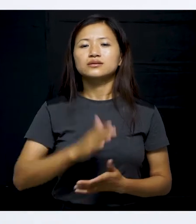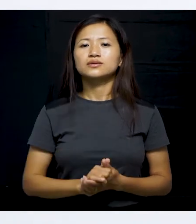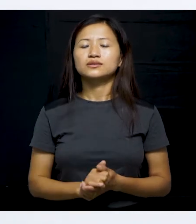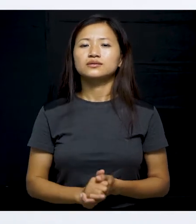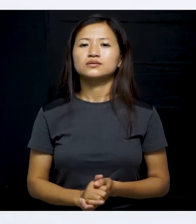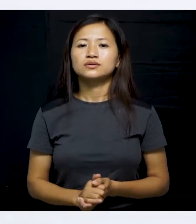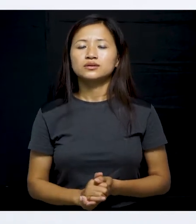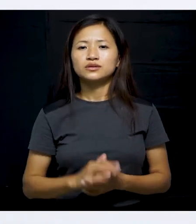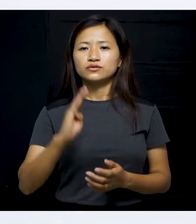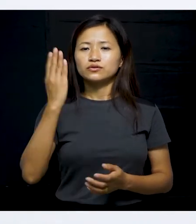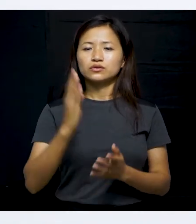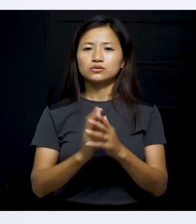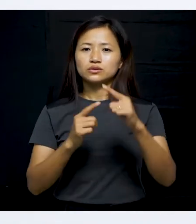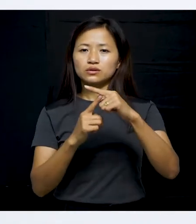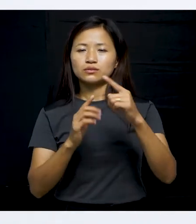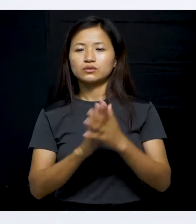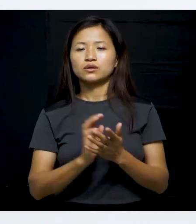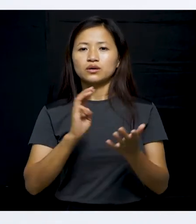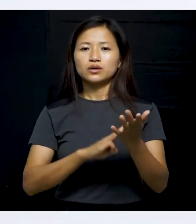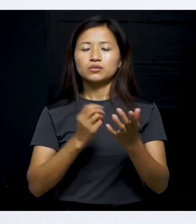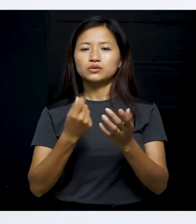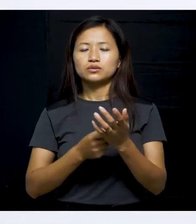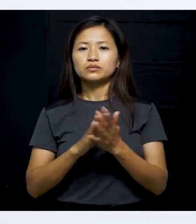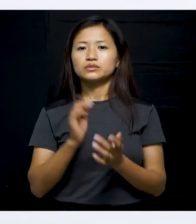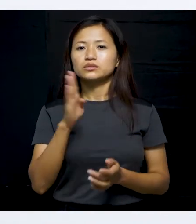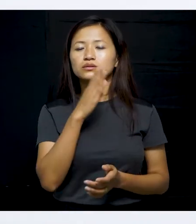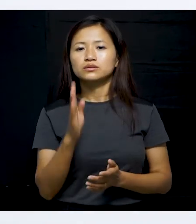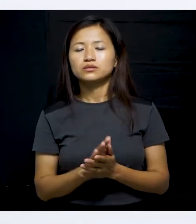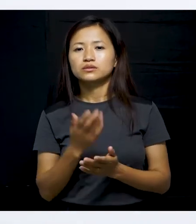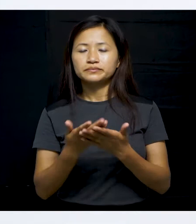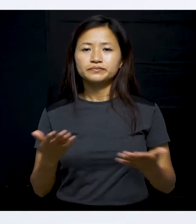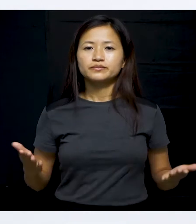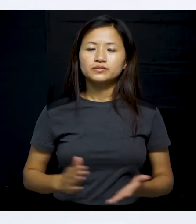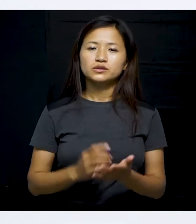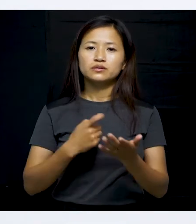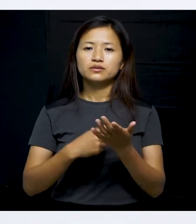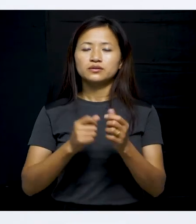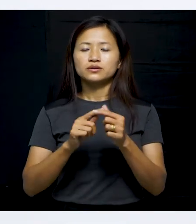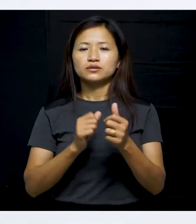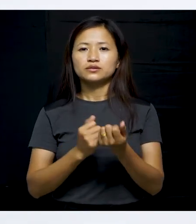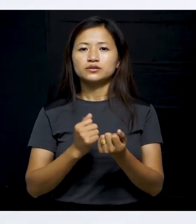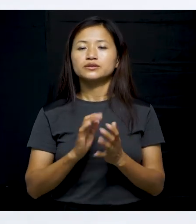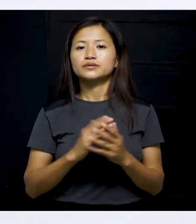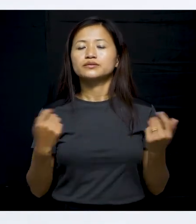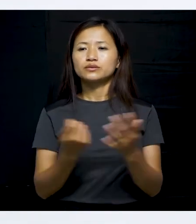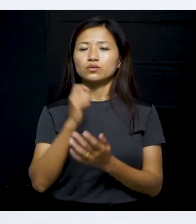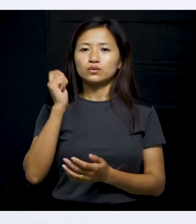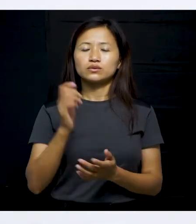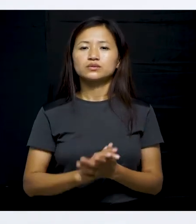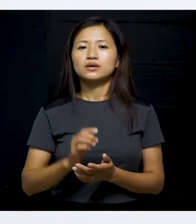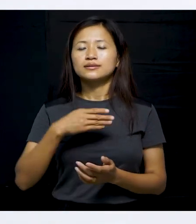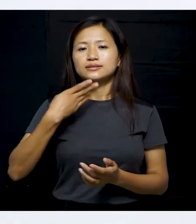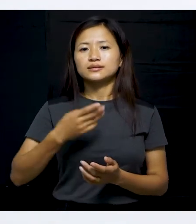these 4 topics, that is Morung, musical instrument, the religion, and the occupation. So let me tell you